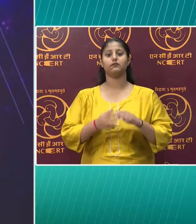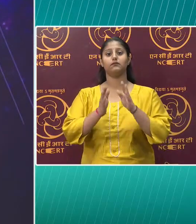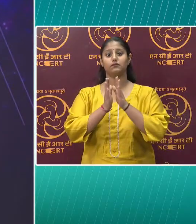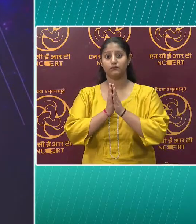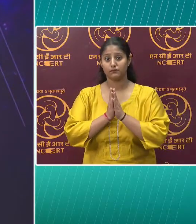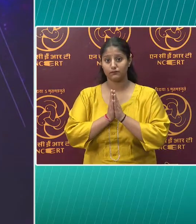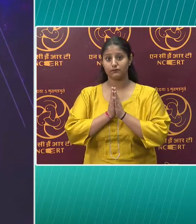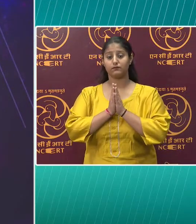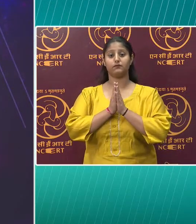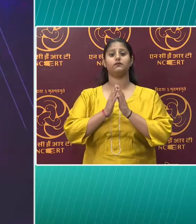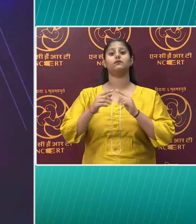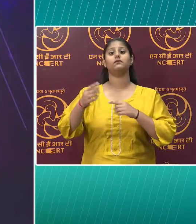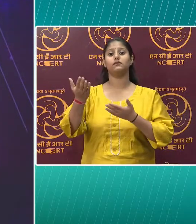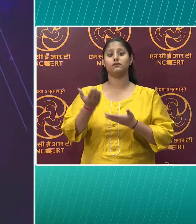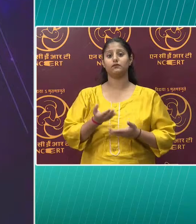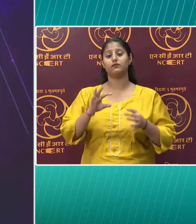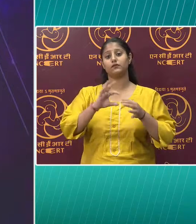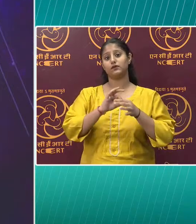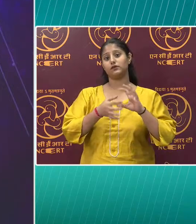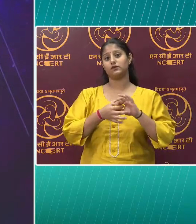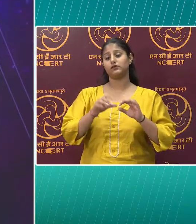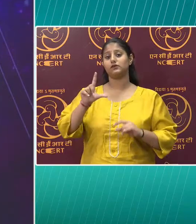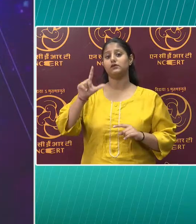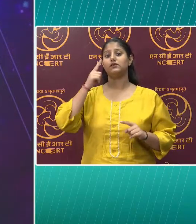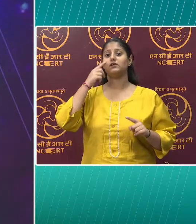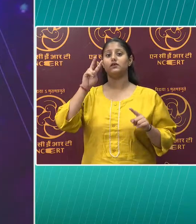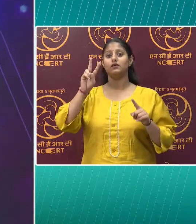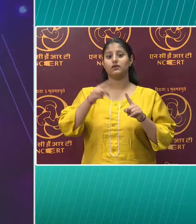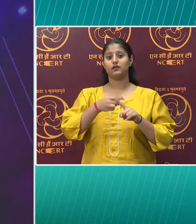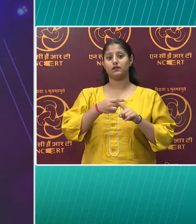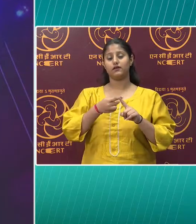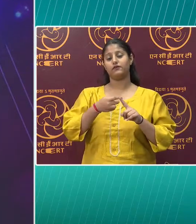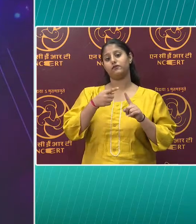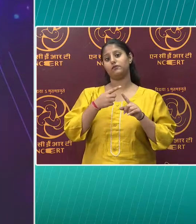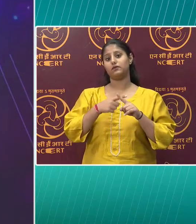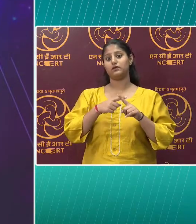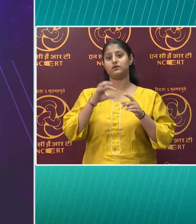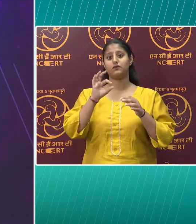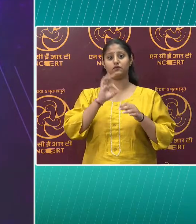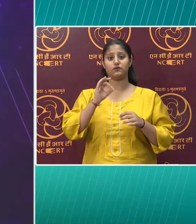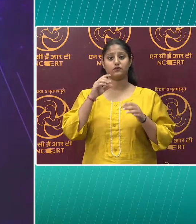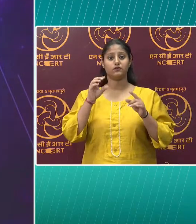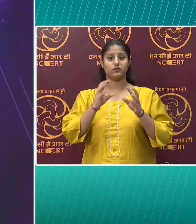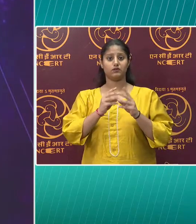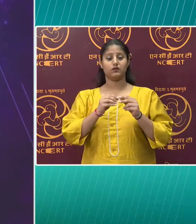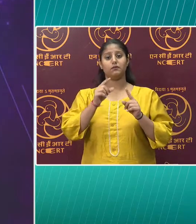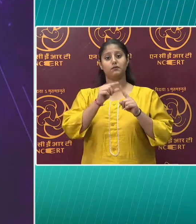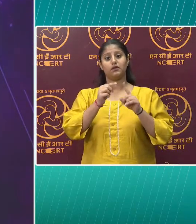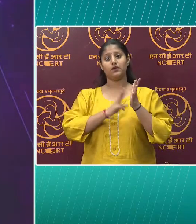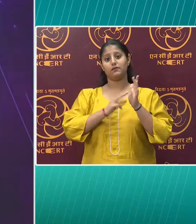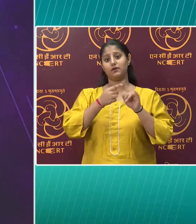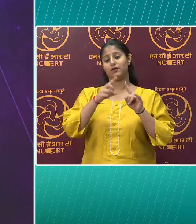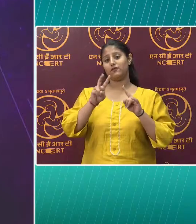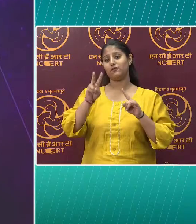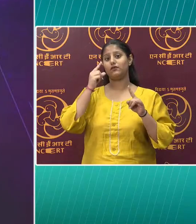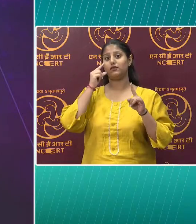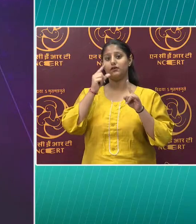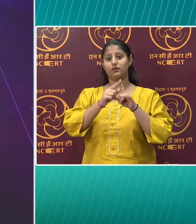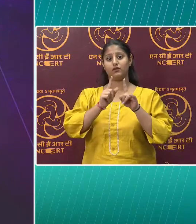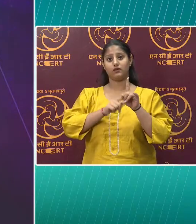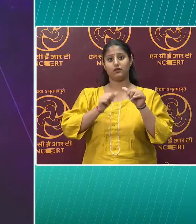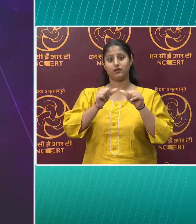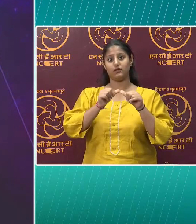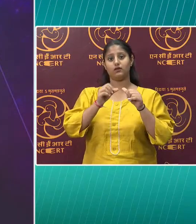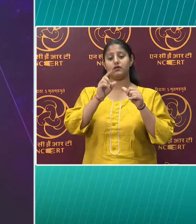Namaskar. Welcome to NCERT's live and official channel. PMA Vidya channel 6 to 14 is what you're